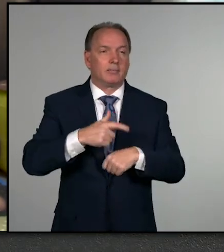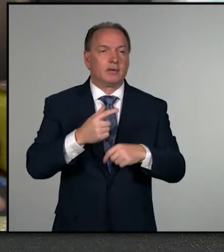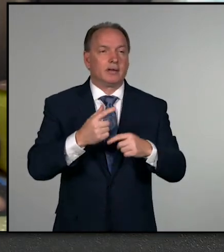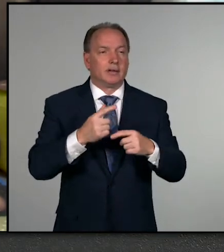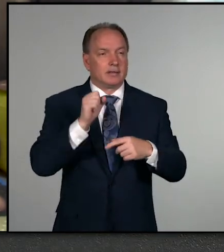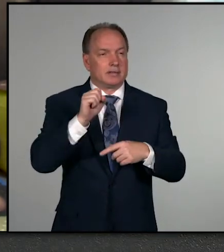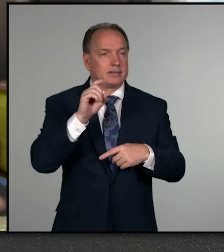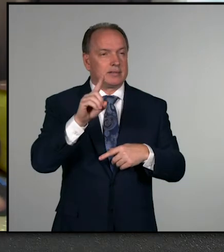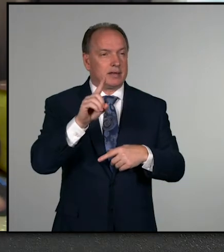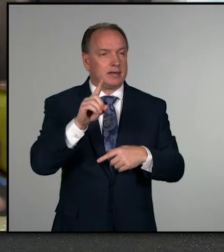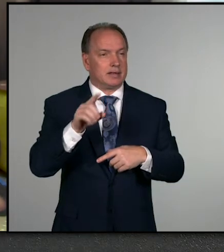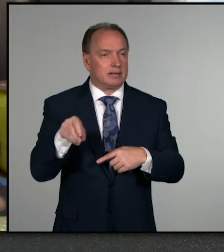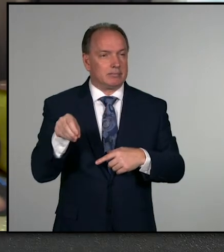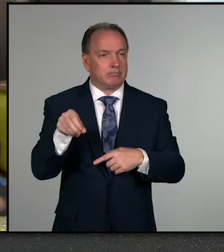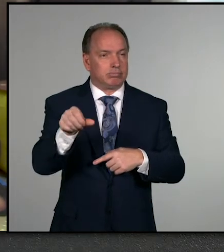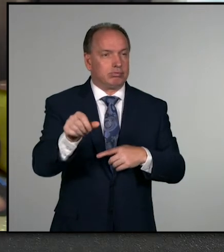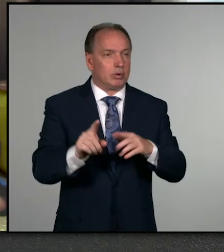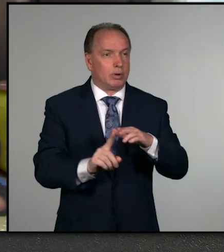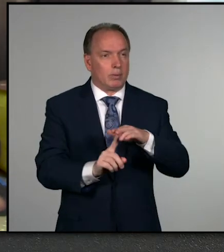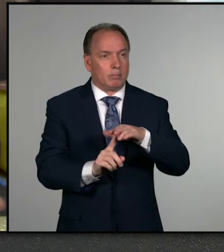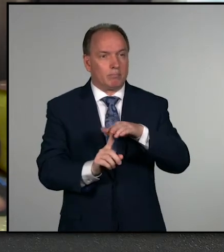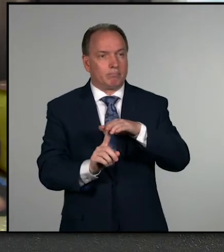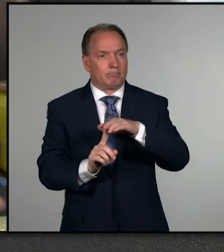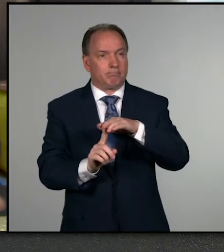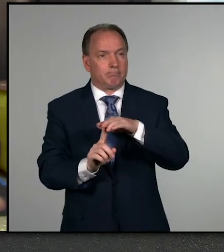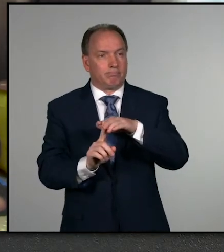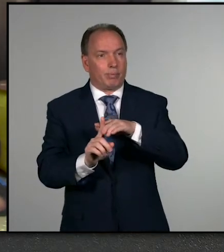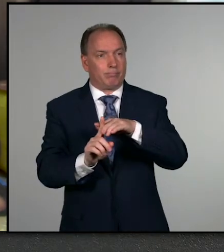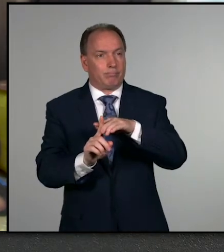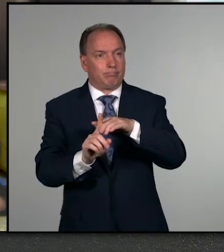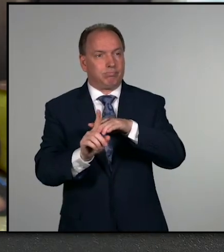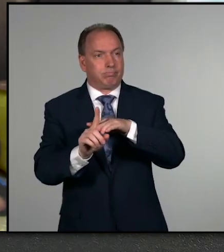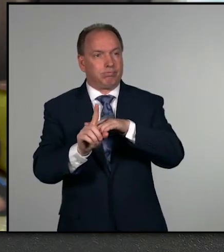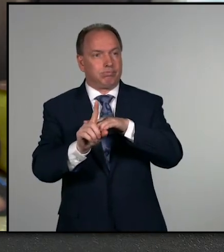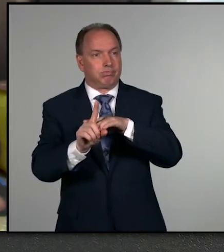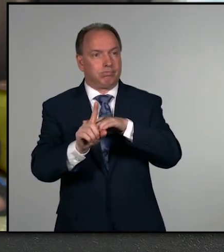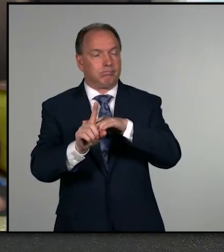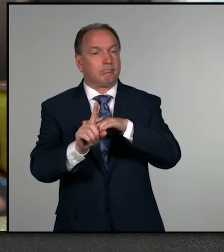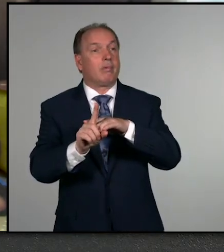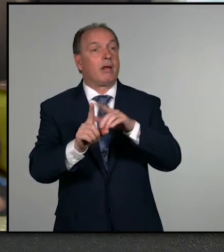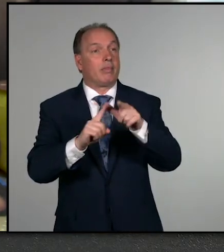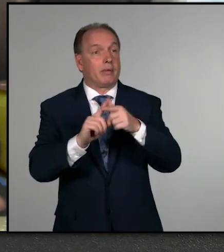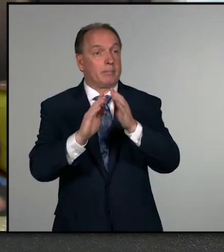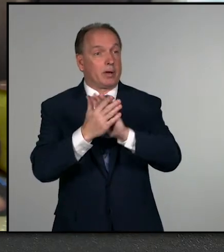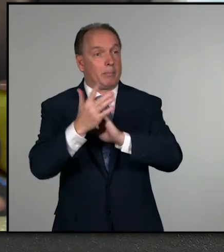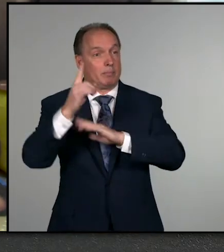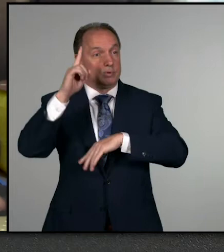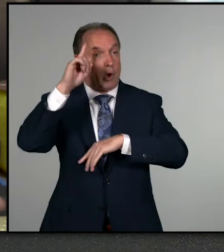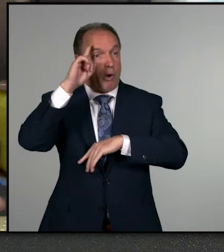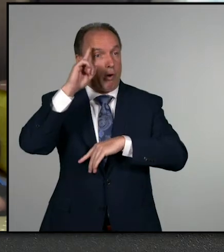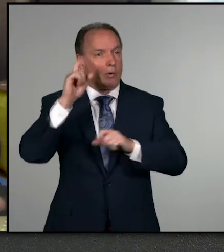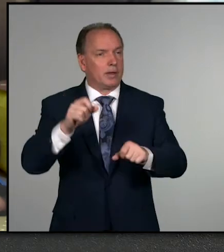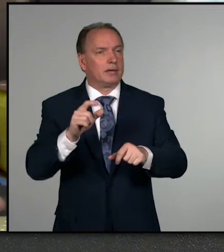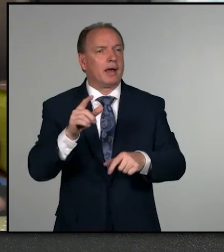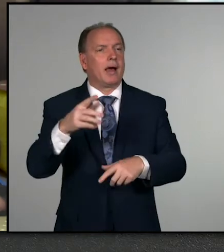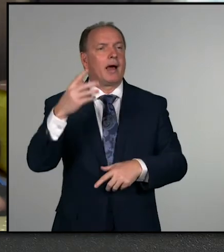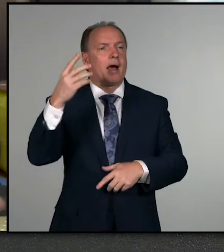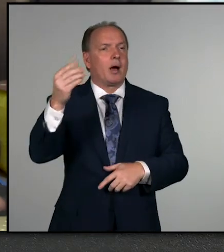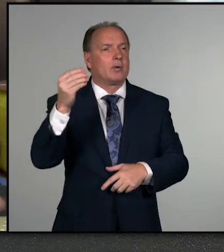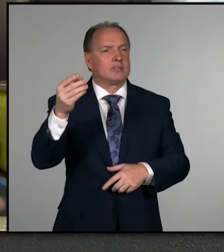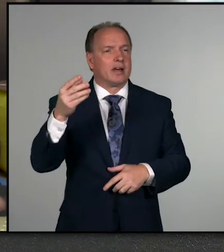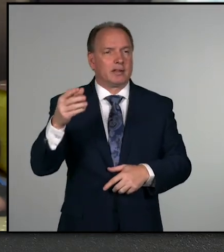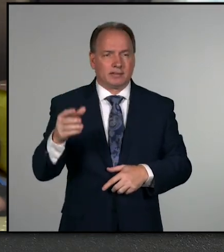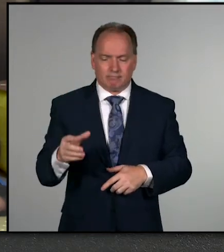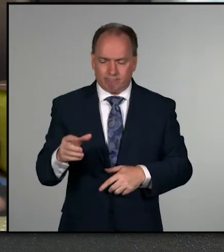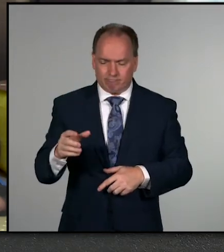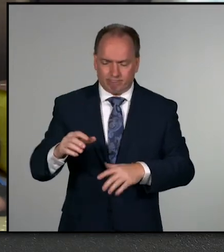will start to sprout. And when they get tall and the weather's warm enough outside, you can take them right